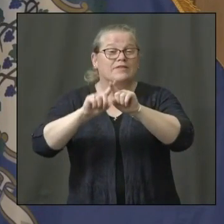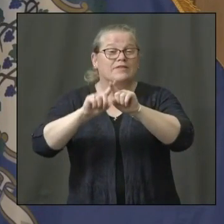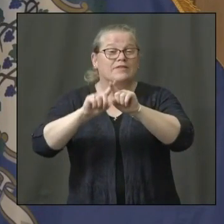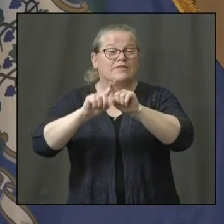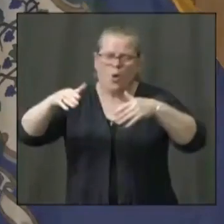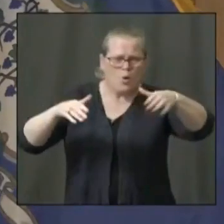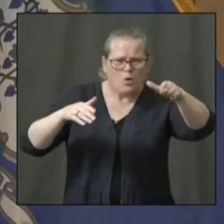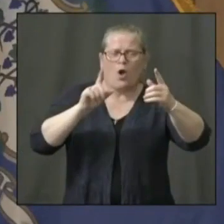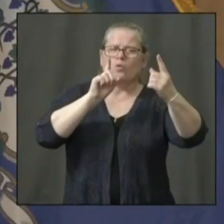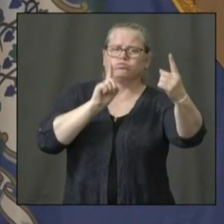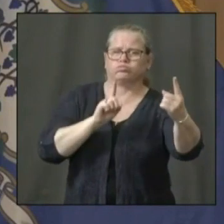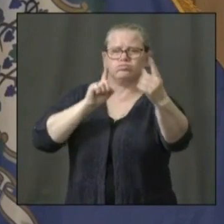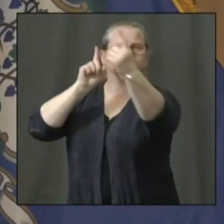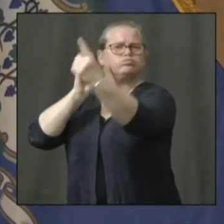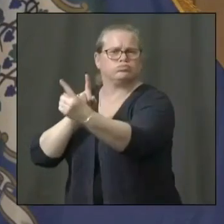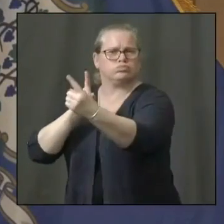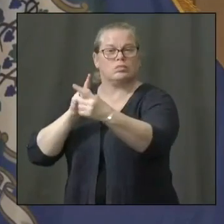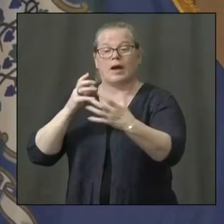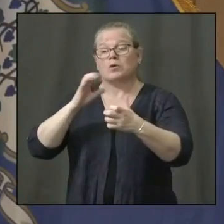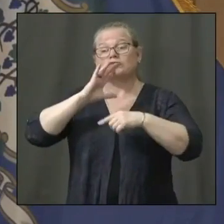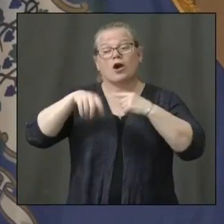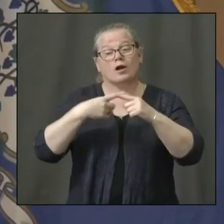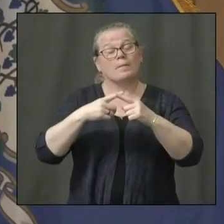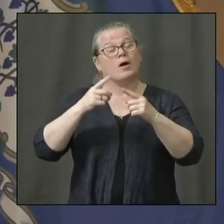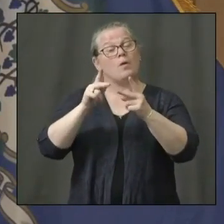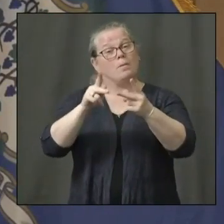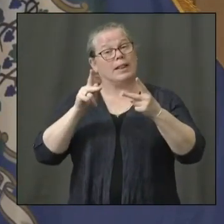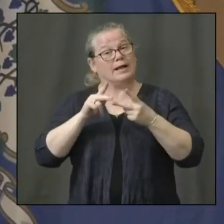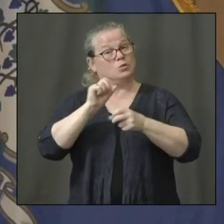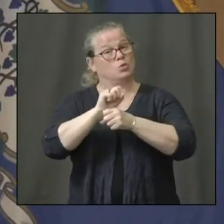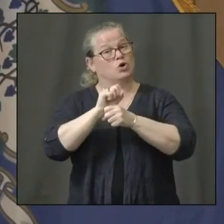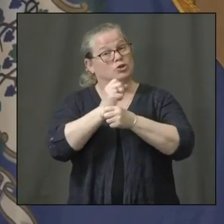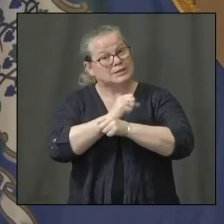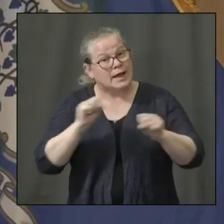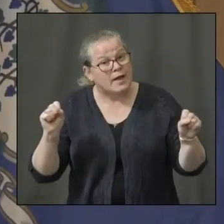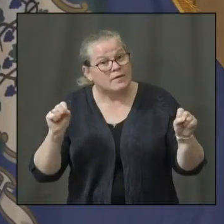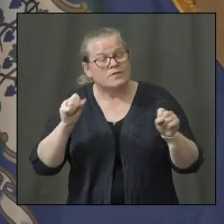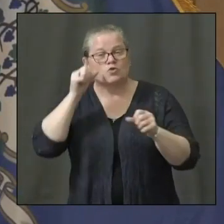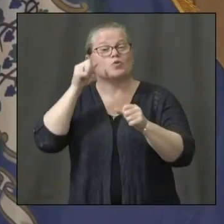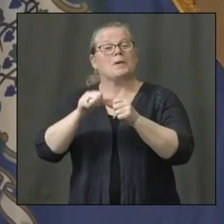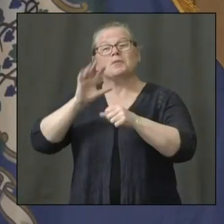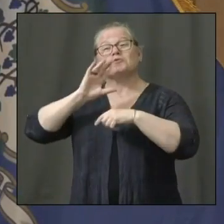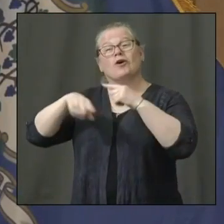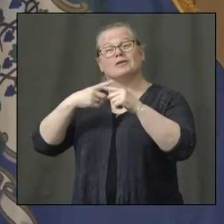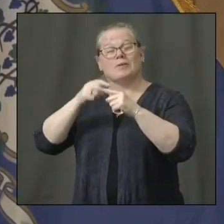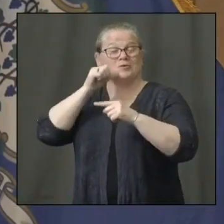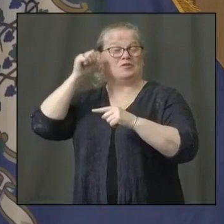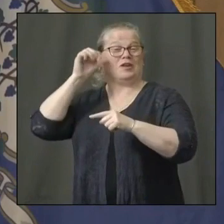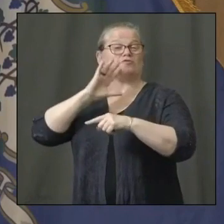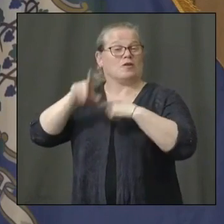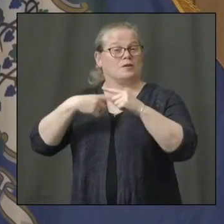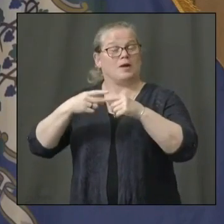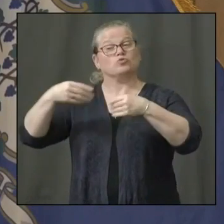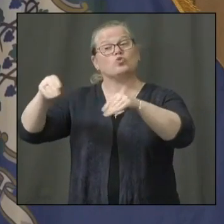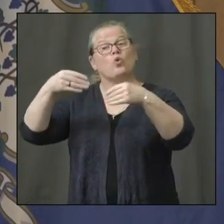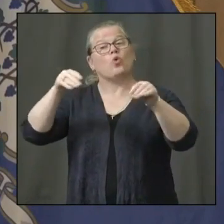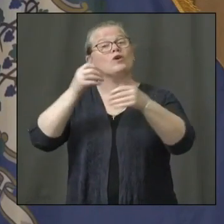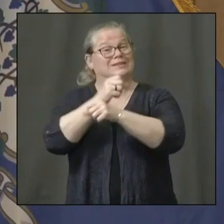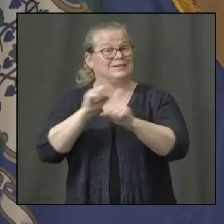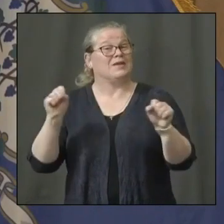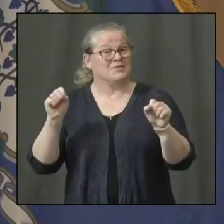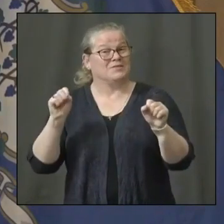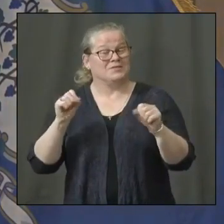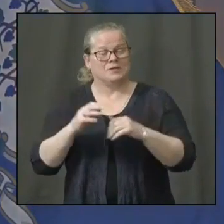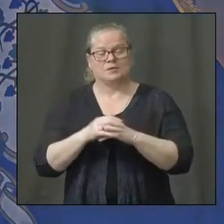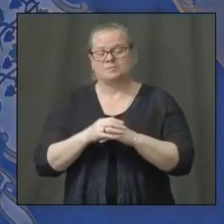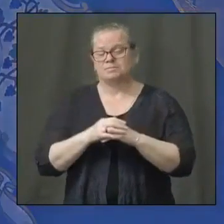manufacturing safe workplaces. Yesterday, as you remember, we did safe stores. This next chart